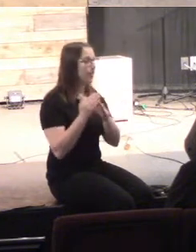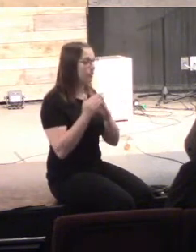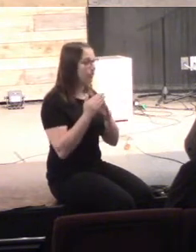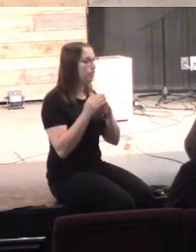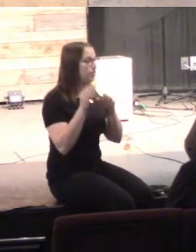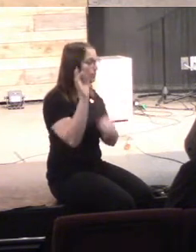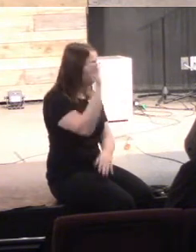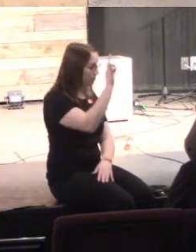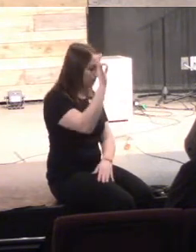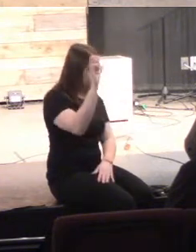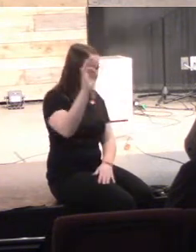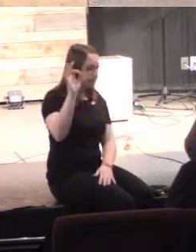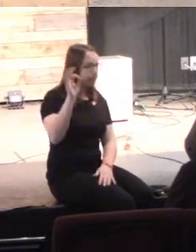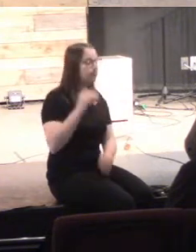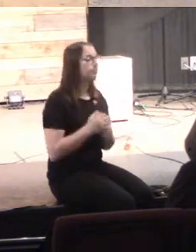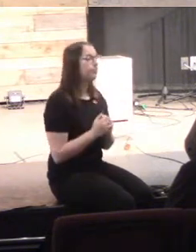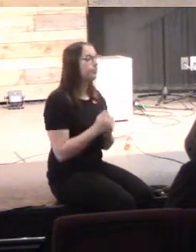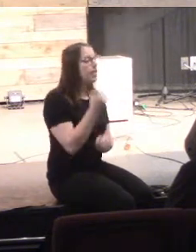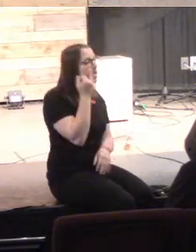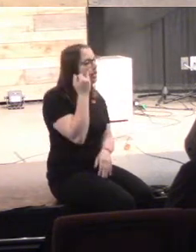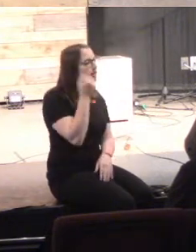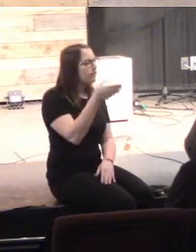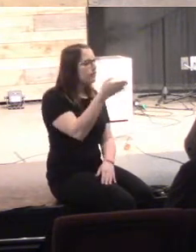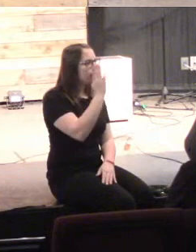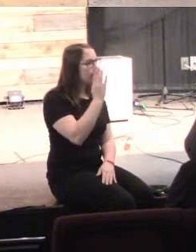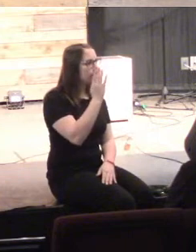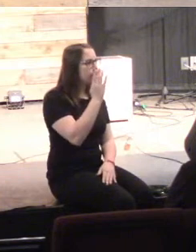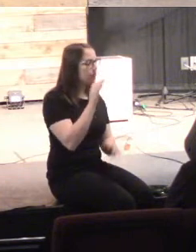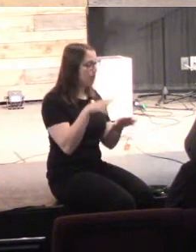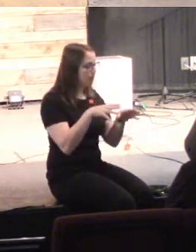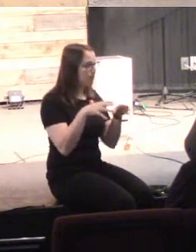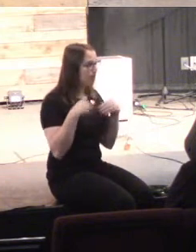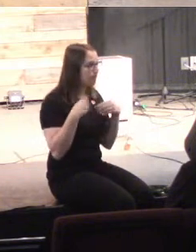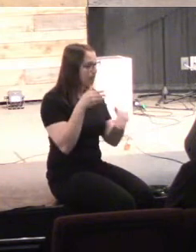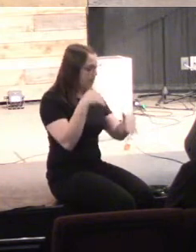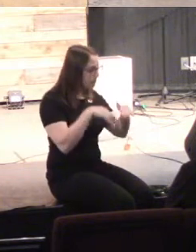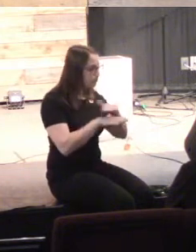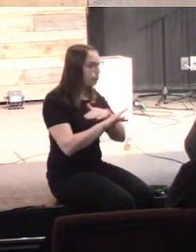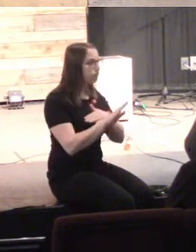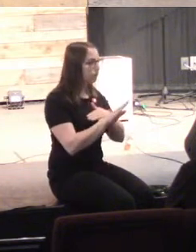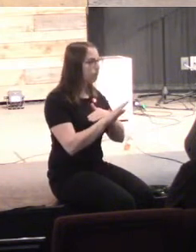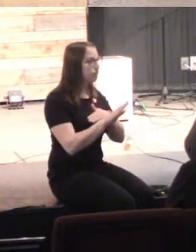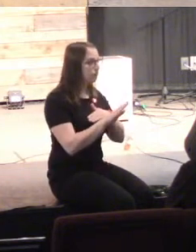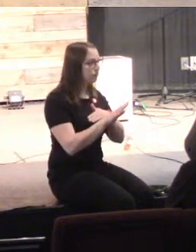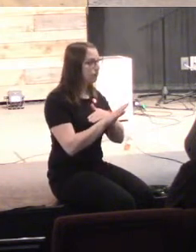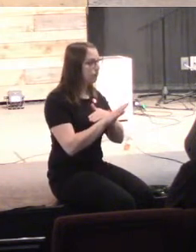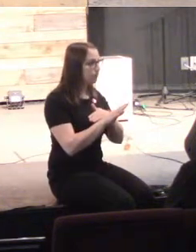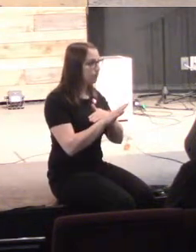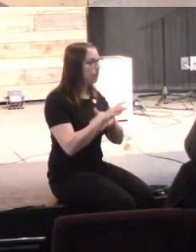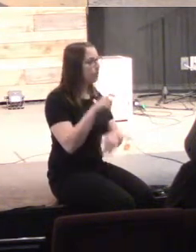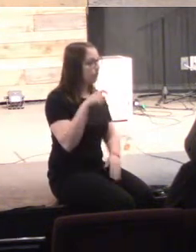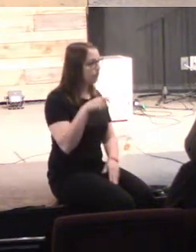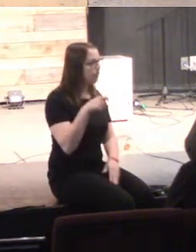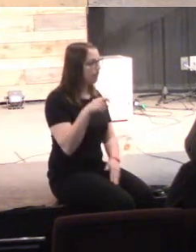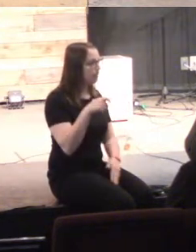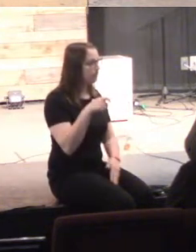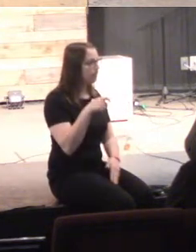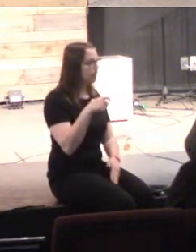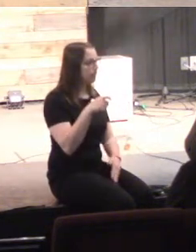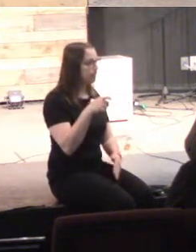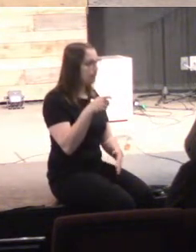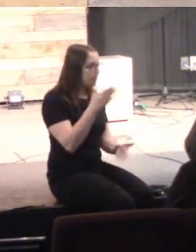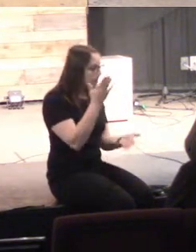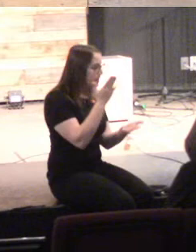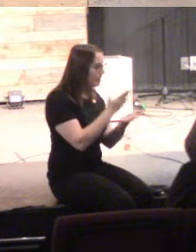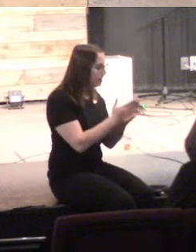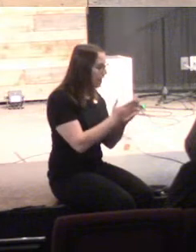way home, if God's going to let the Samaritans in, then we might as well stop at the Samaritan villages and